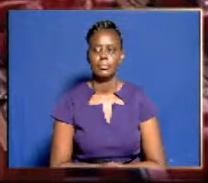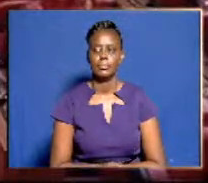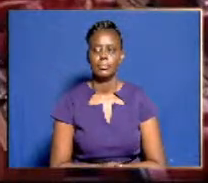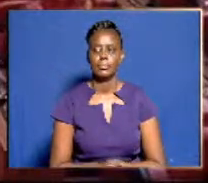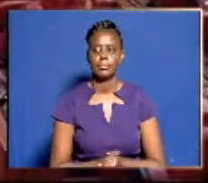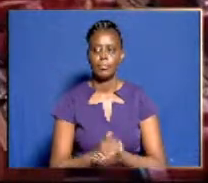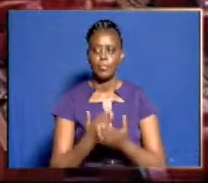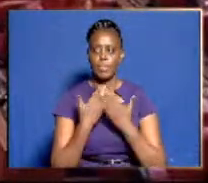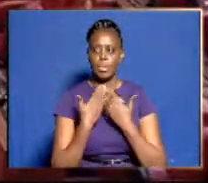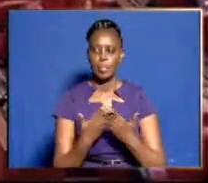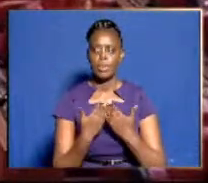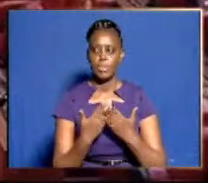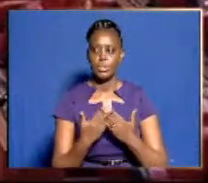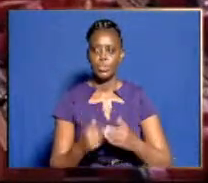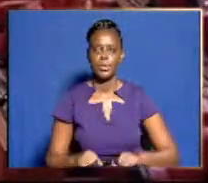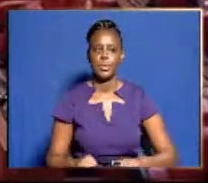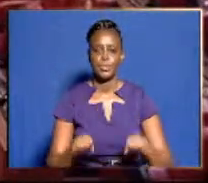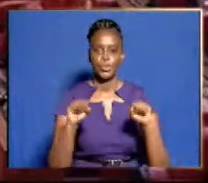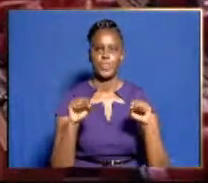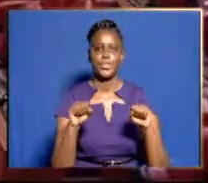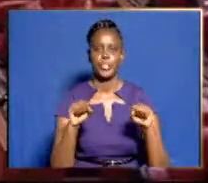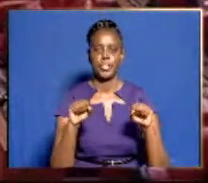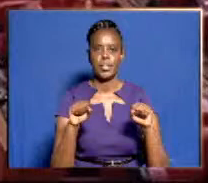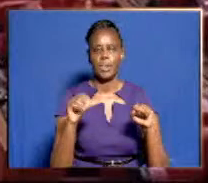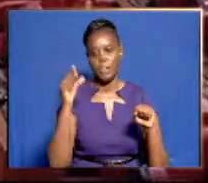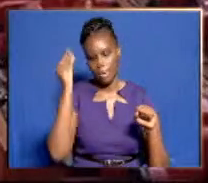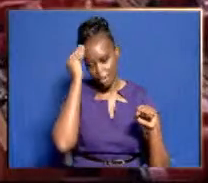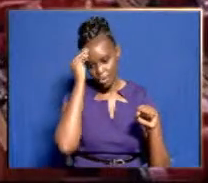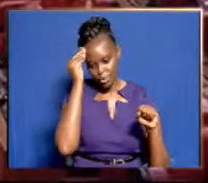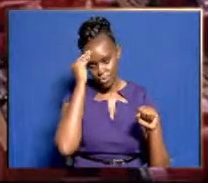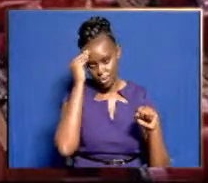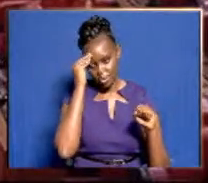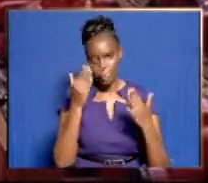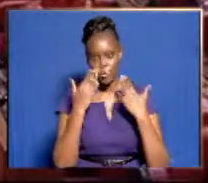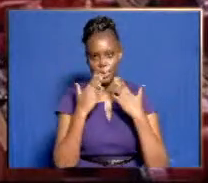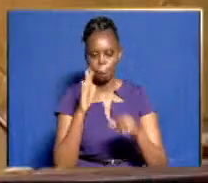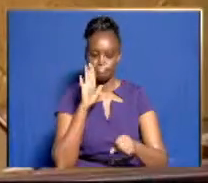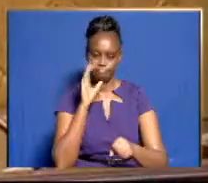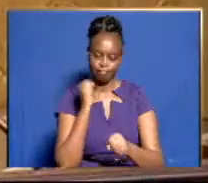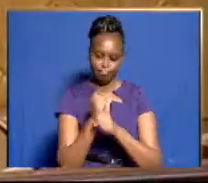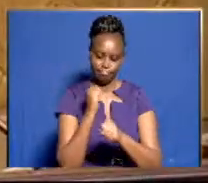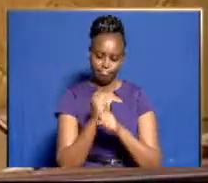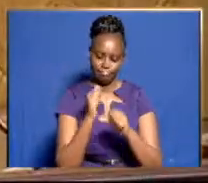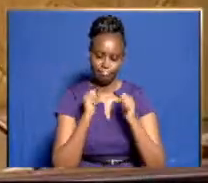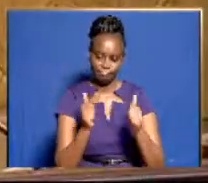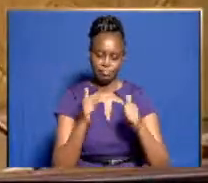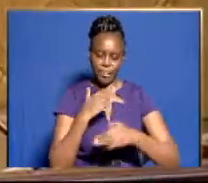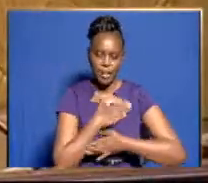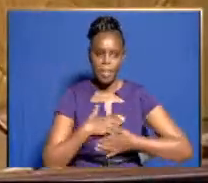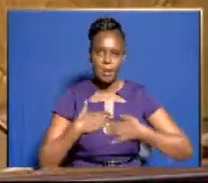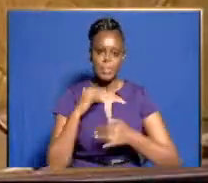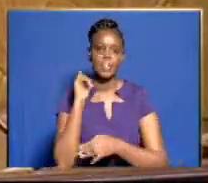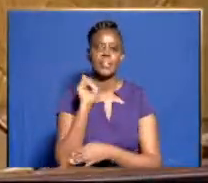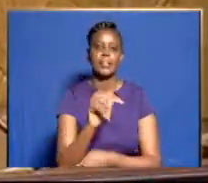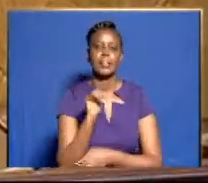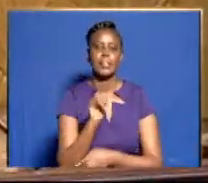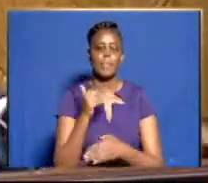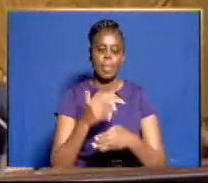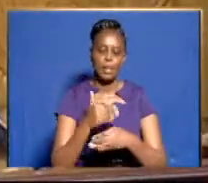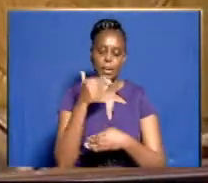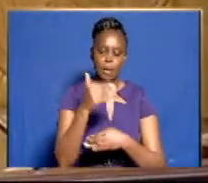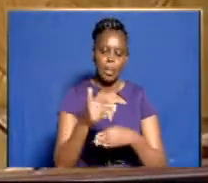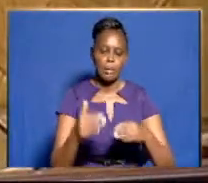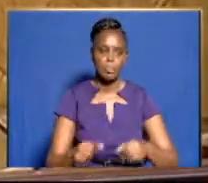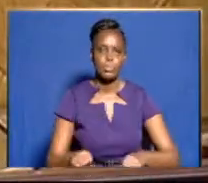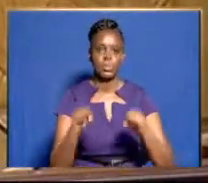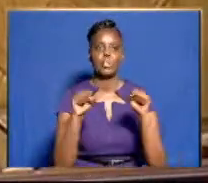Thank you, Chair. Chair for Education. Job well done. We appreciate that. The next